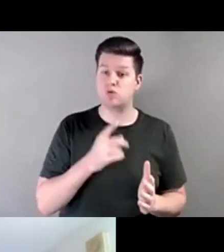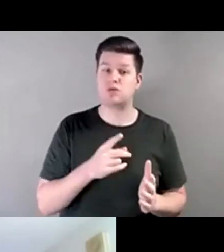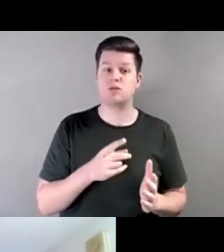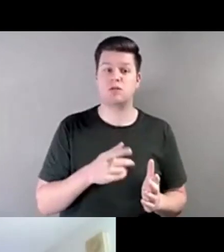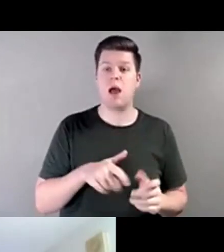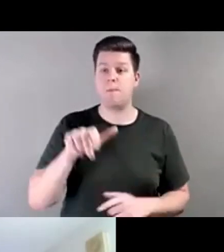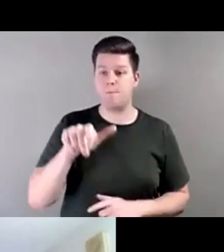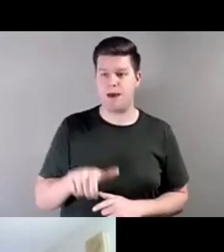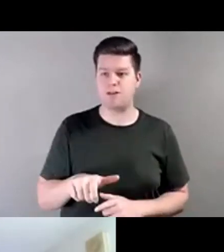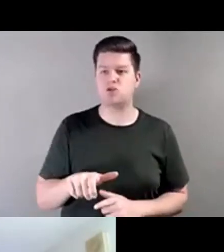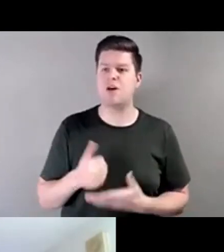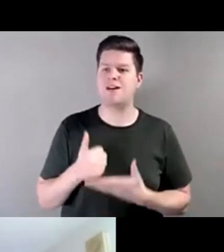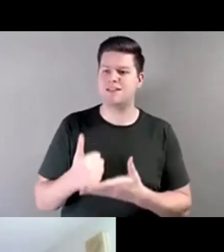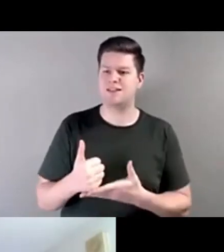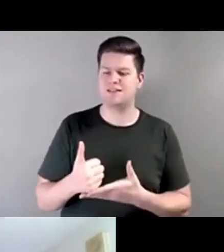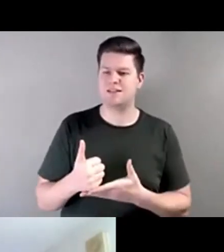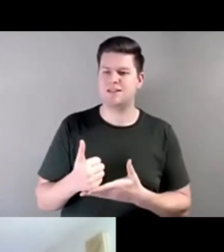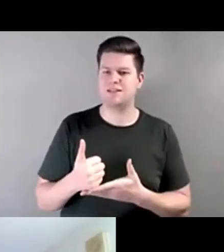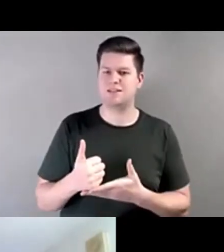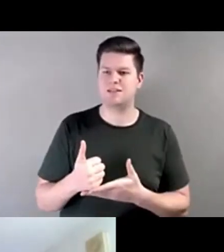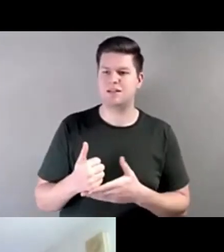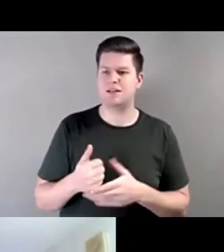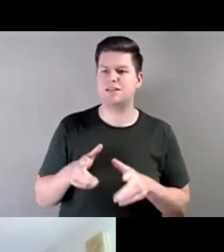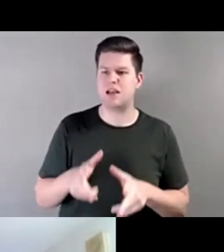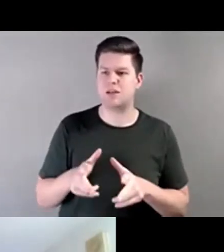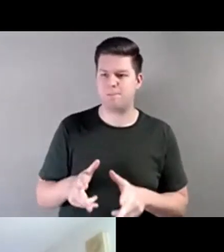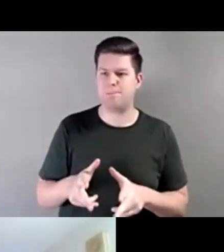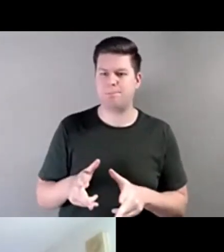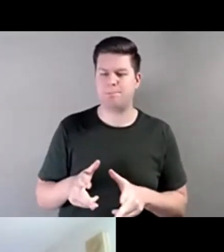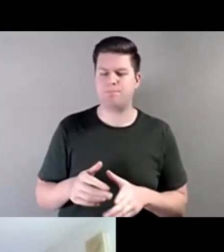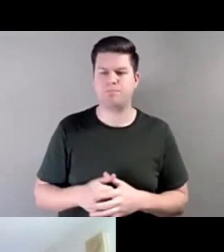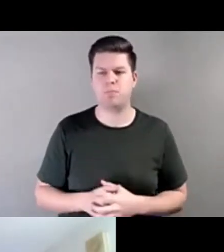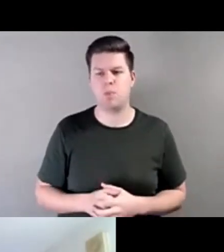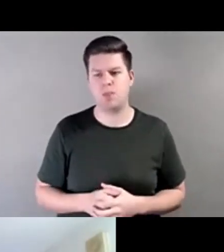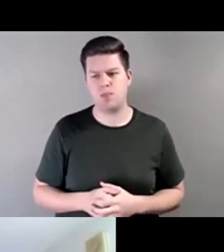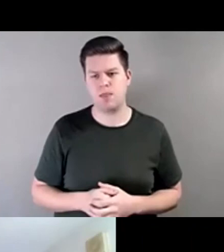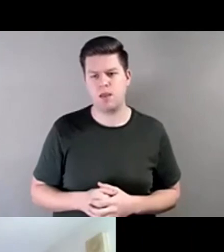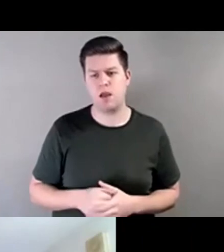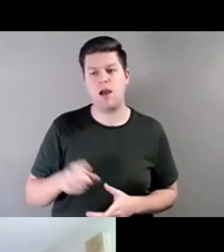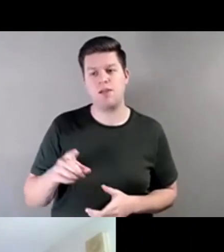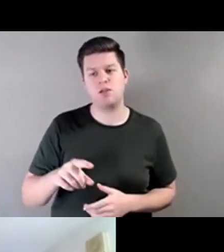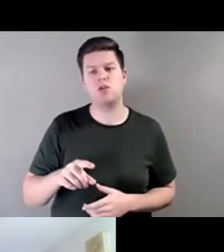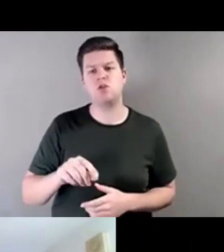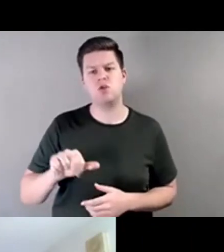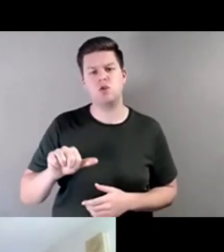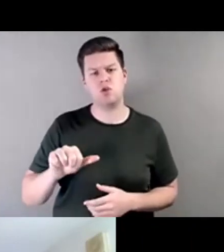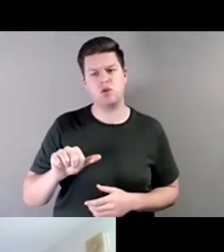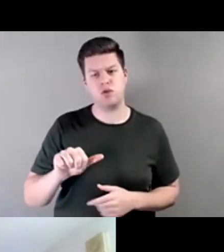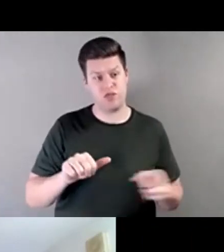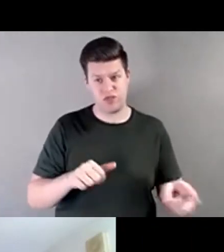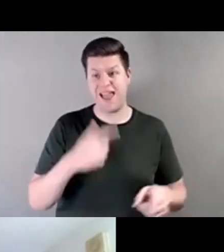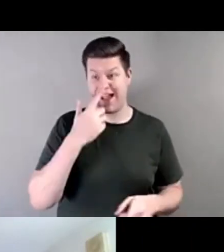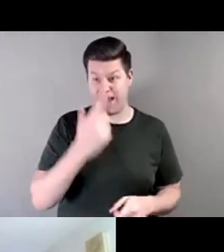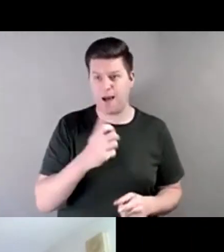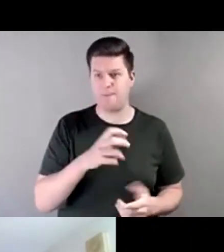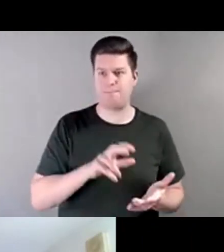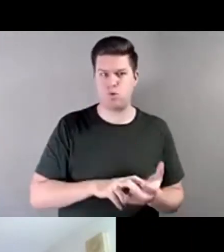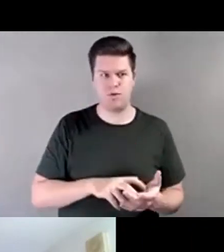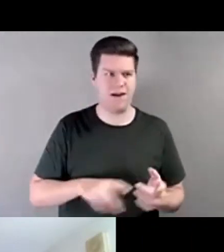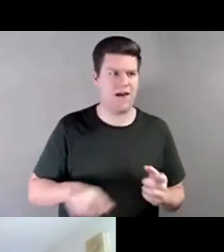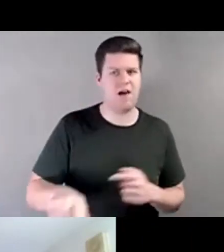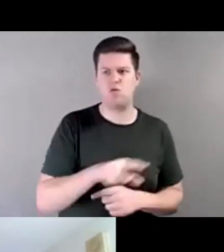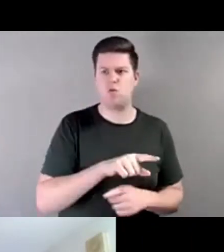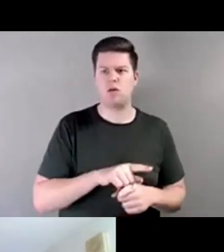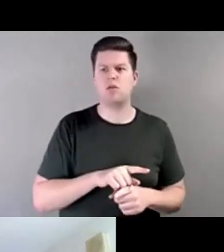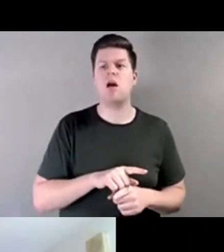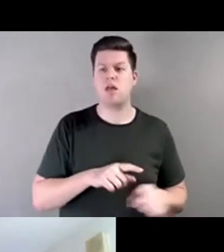the new system called transit report system, and they should be able to book everybody. They were trained on that, they were briefed